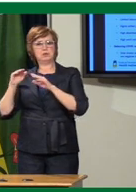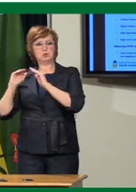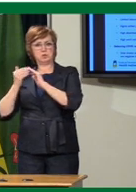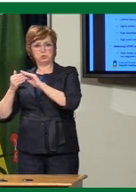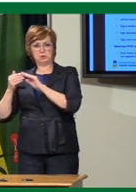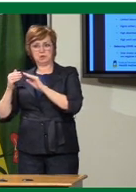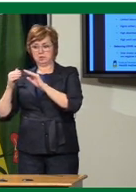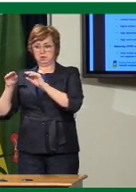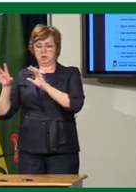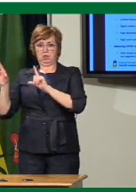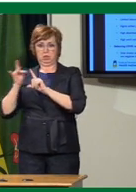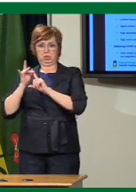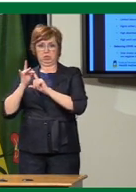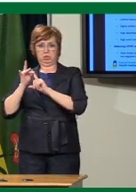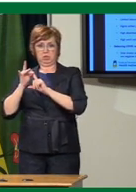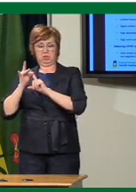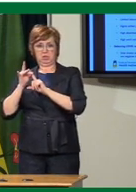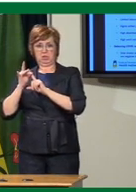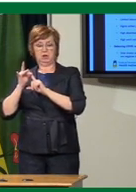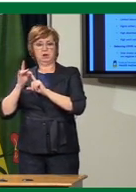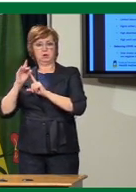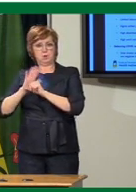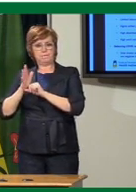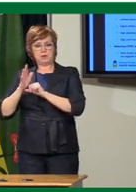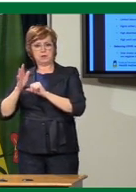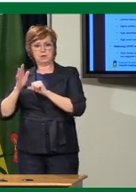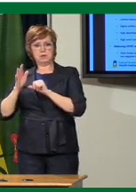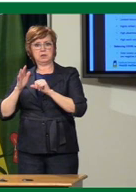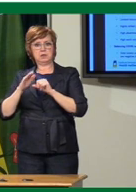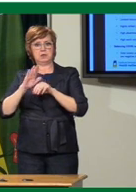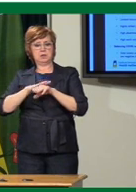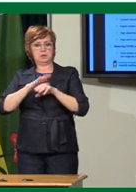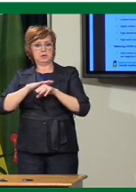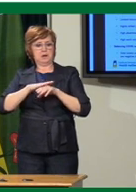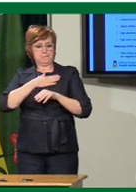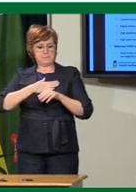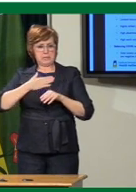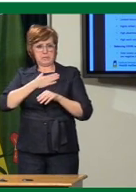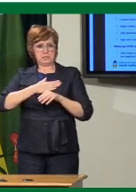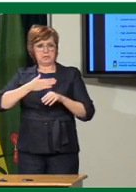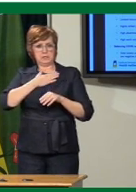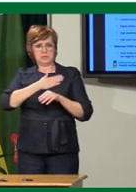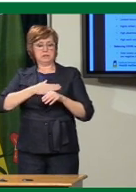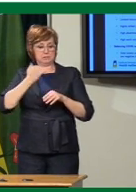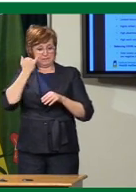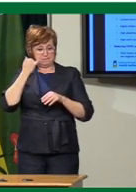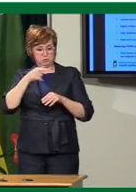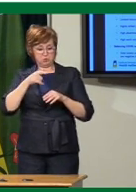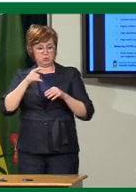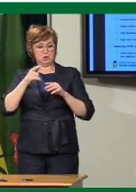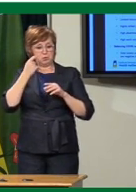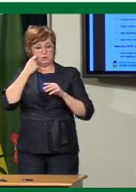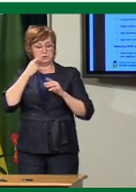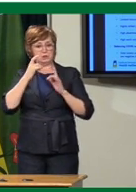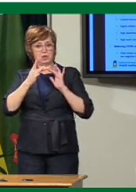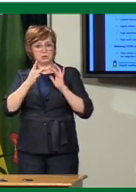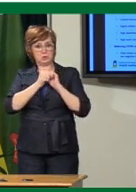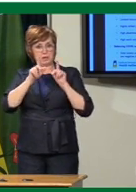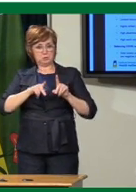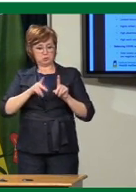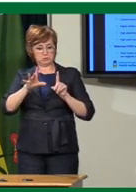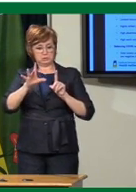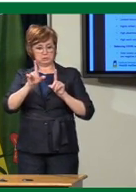So in a smaller facility, that can basically devastate the services that they're providing, and it's with zero